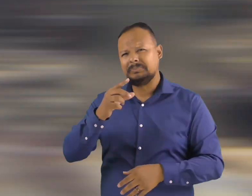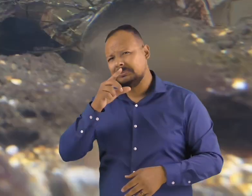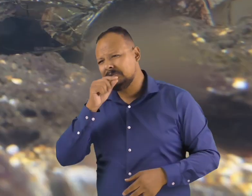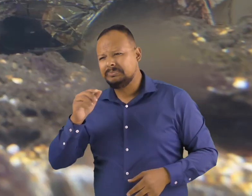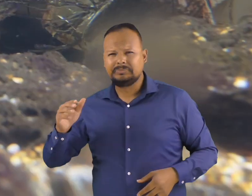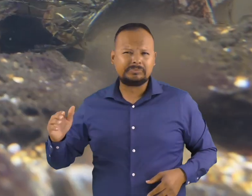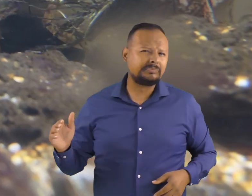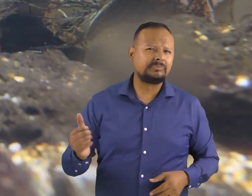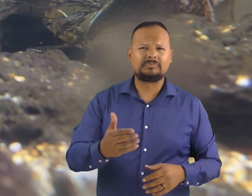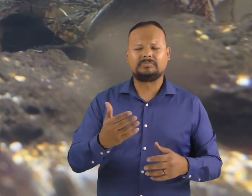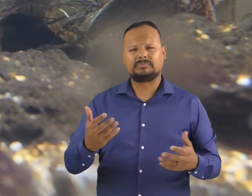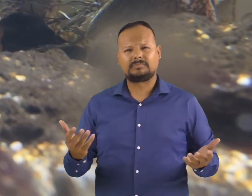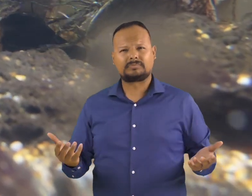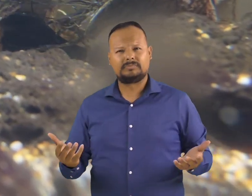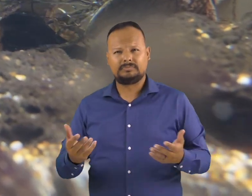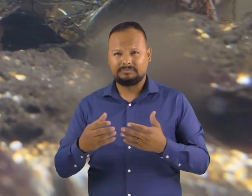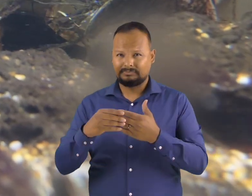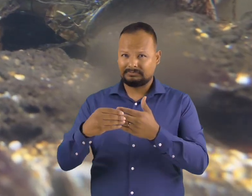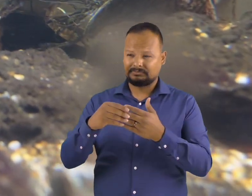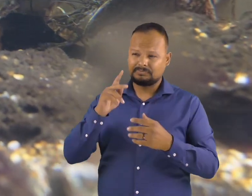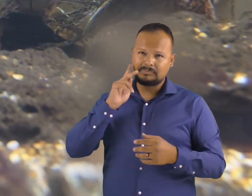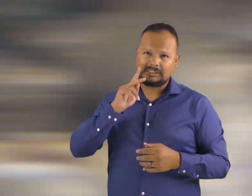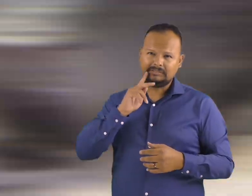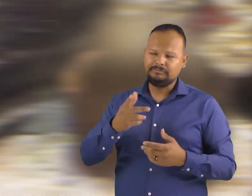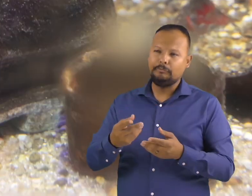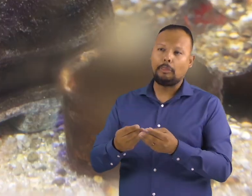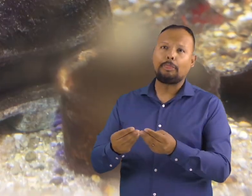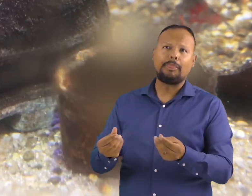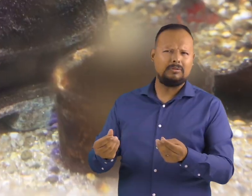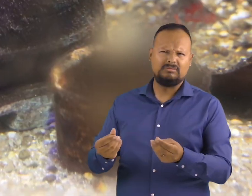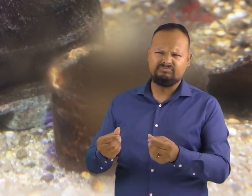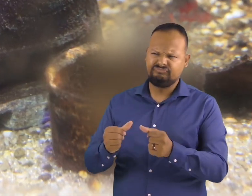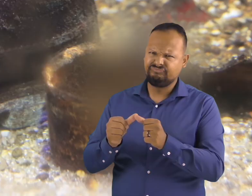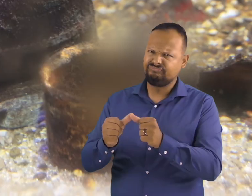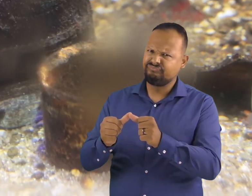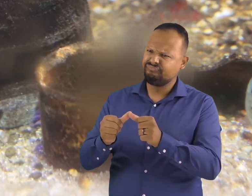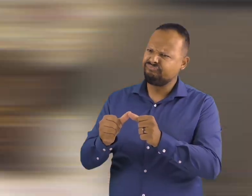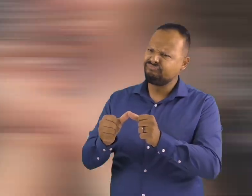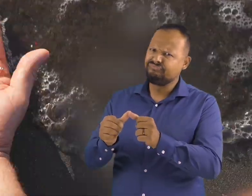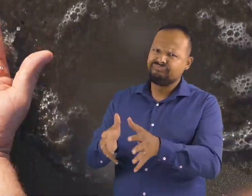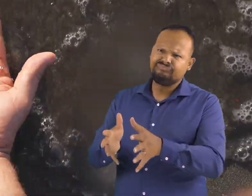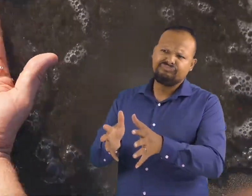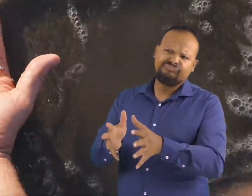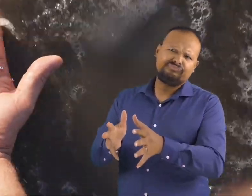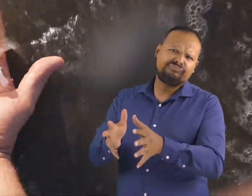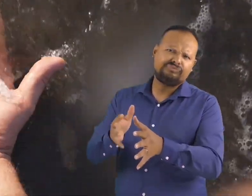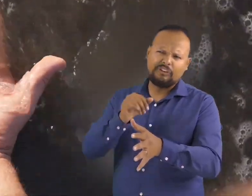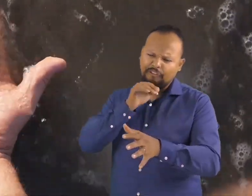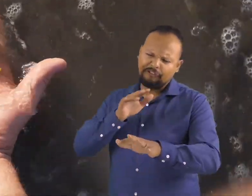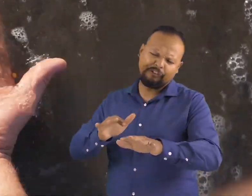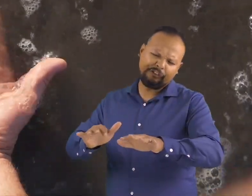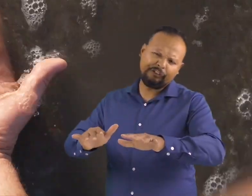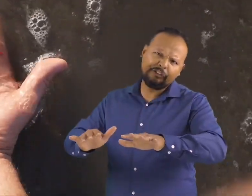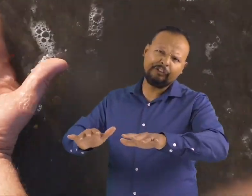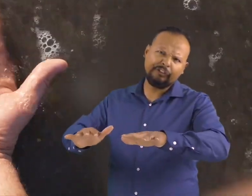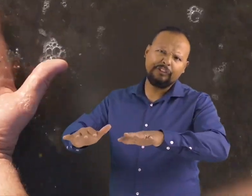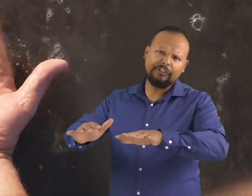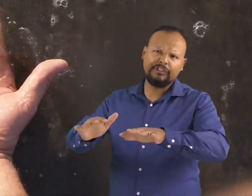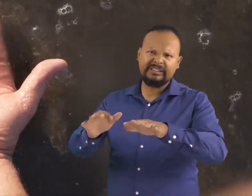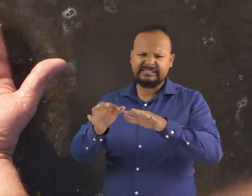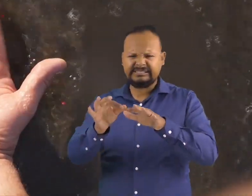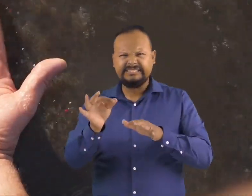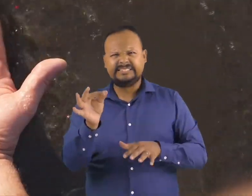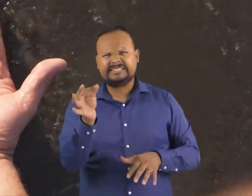It does not break down or decompose for a long time, which pollutes the water. And tiny particles of plastic,